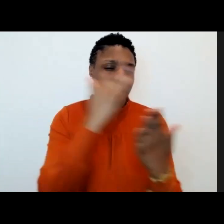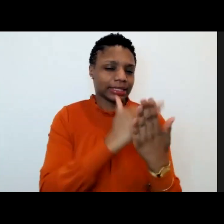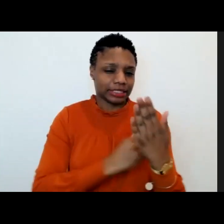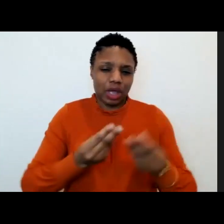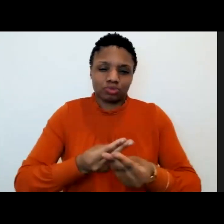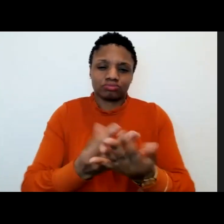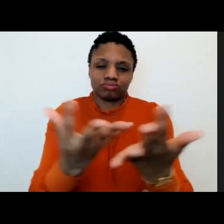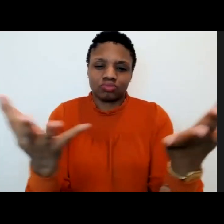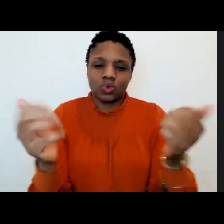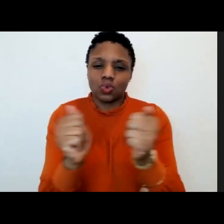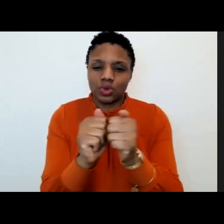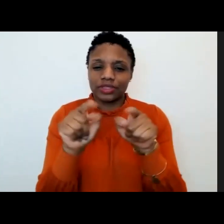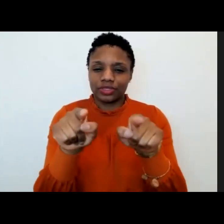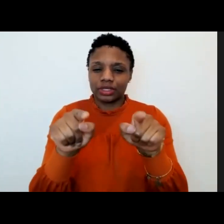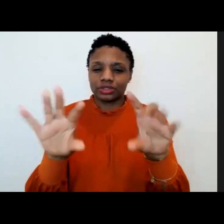group.